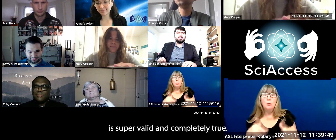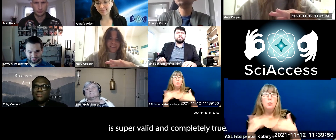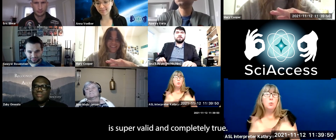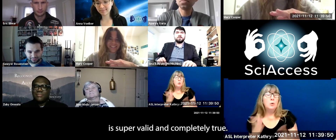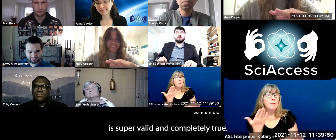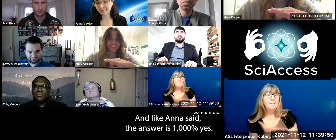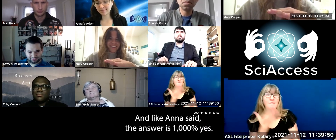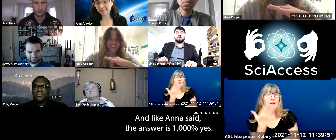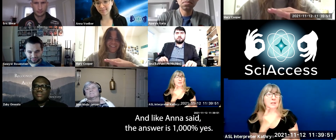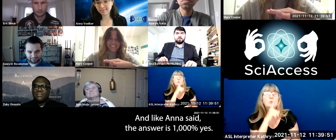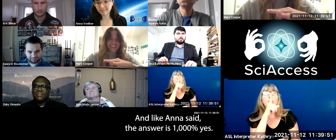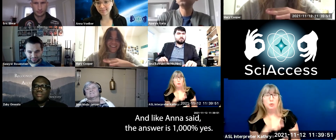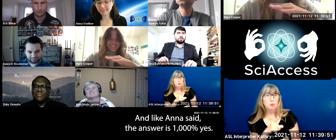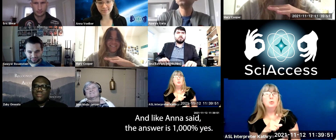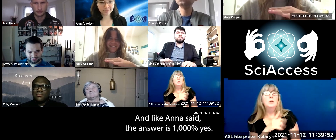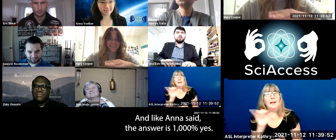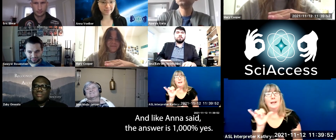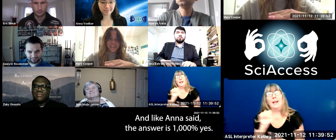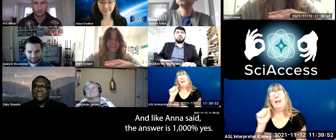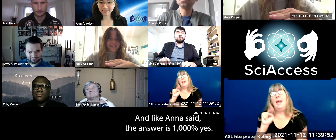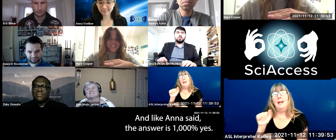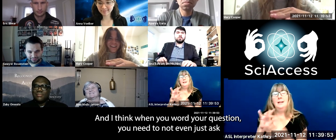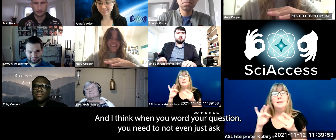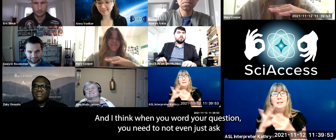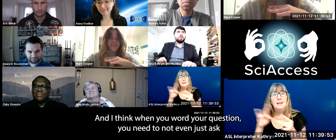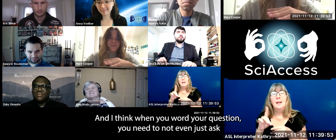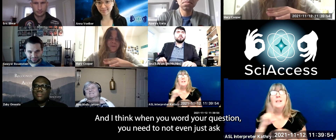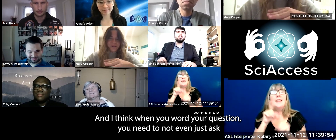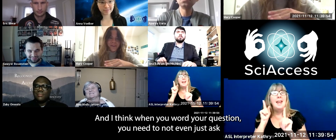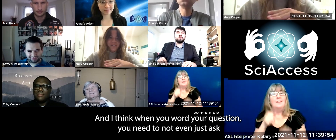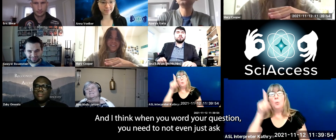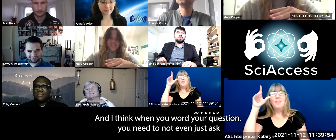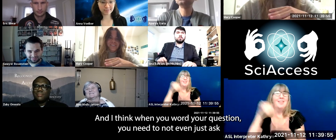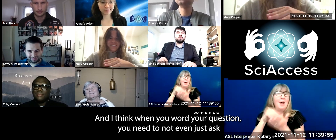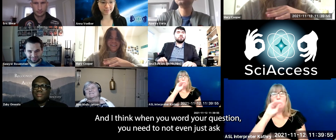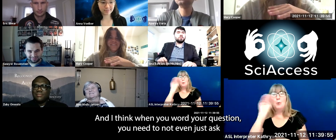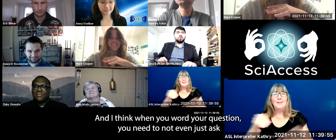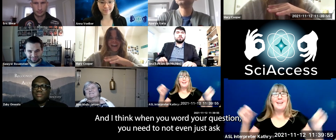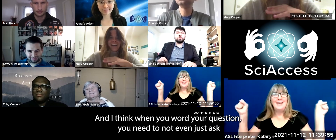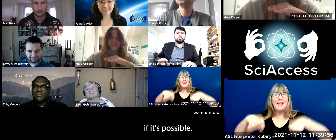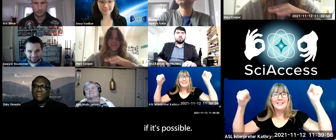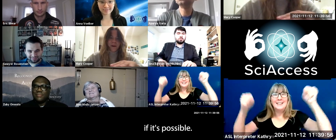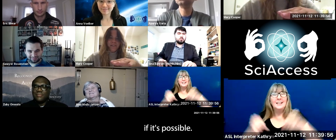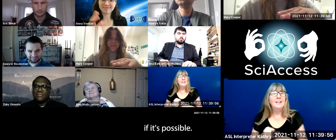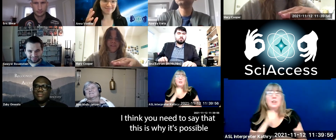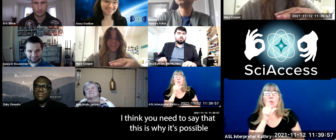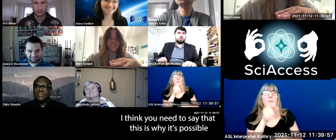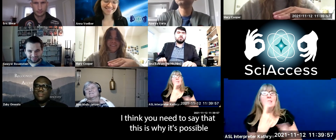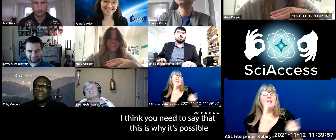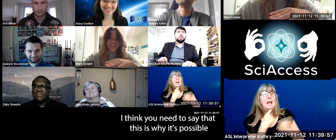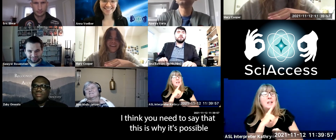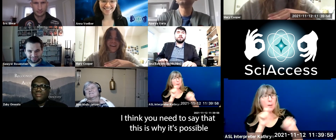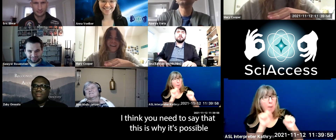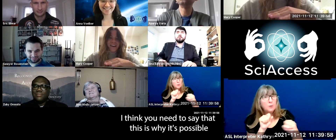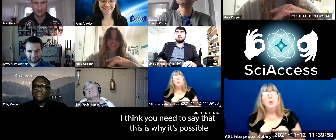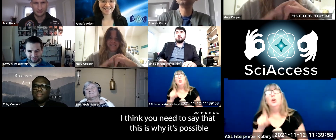and completely true. And like Anna said, the answer is 1,000% yes. And I think when you word your question, you need to not even just ask if it's possible. I think you need